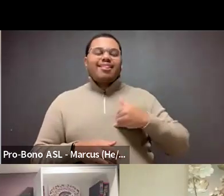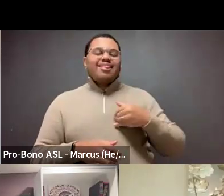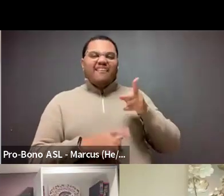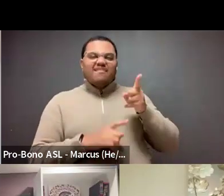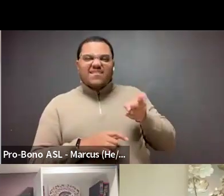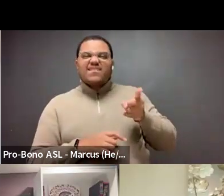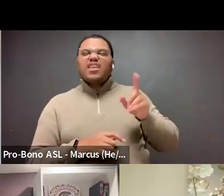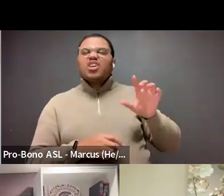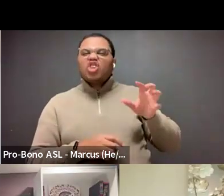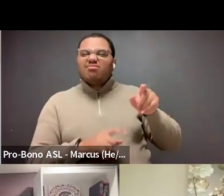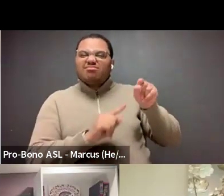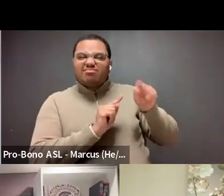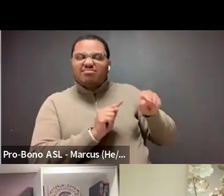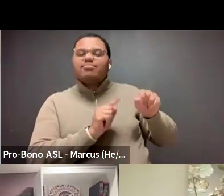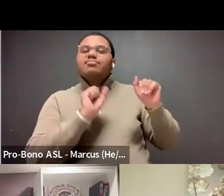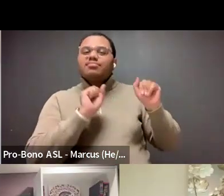that done.